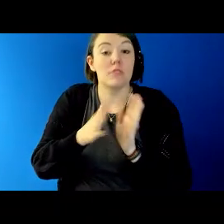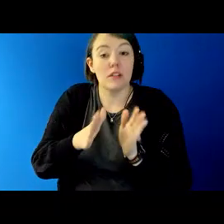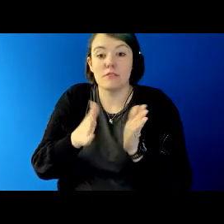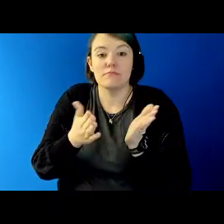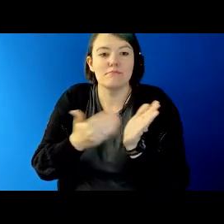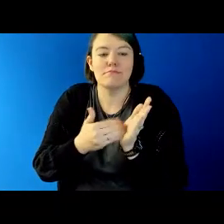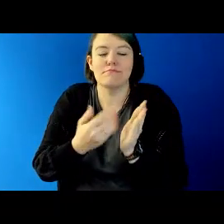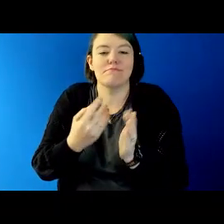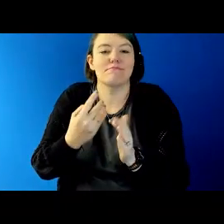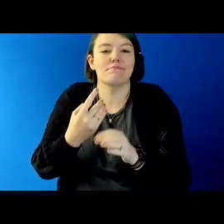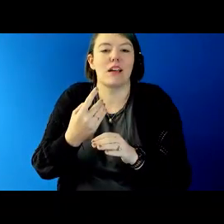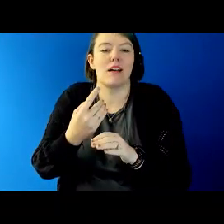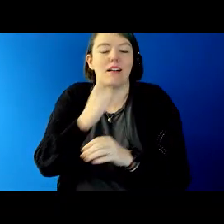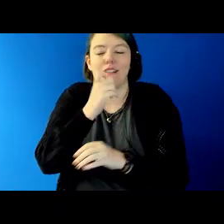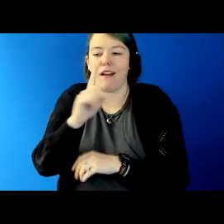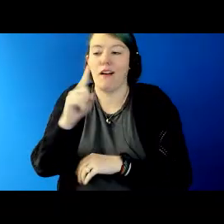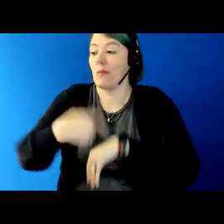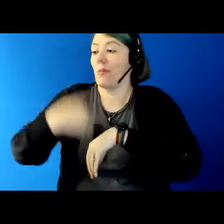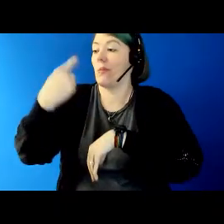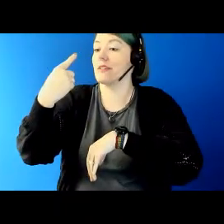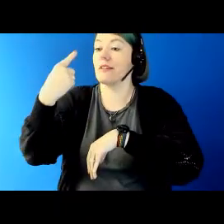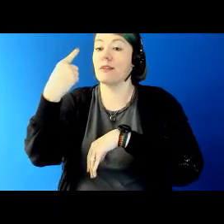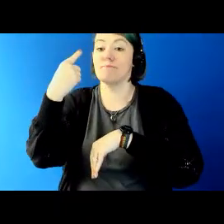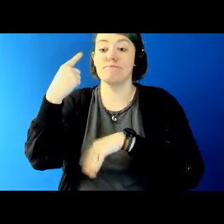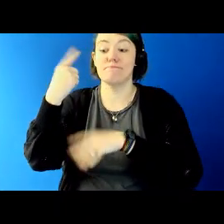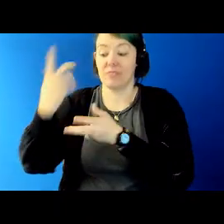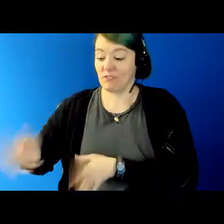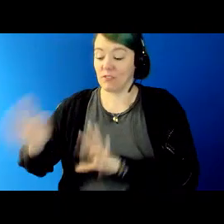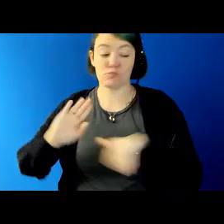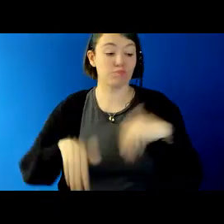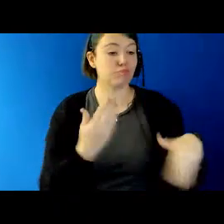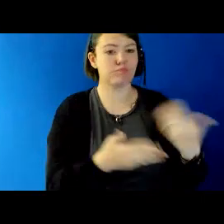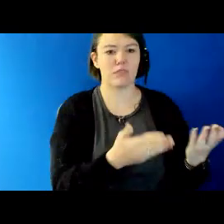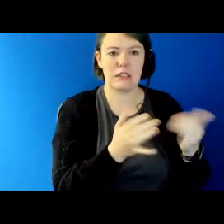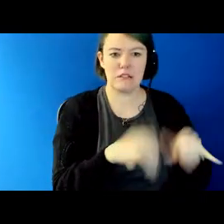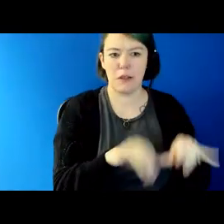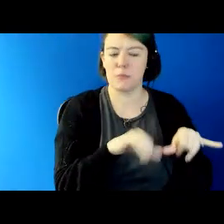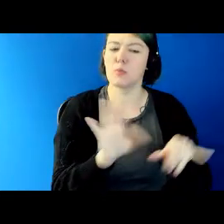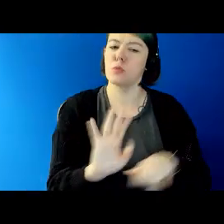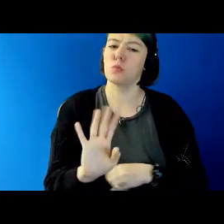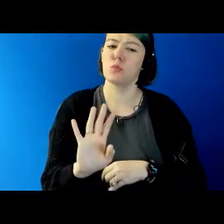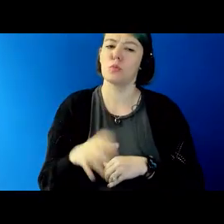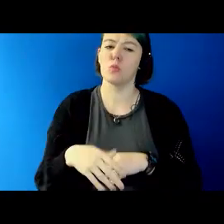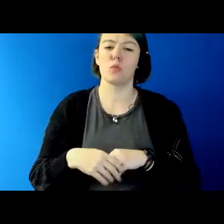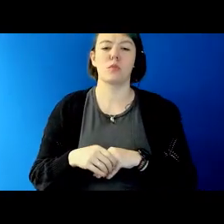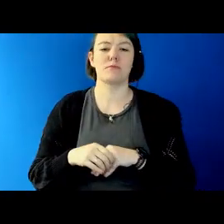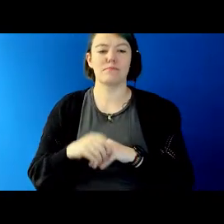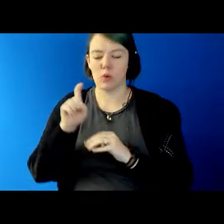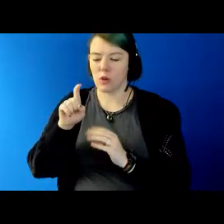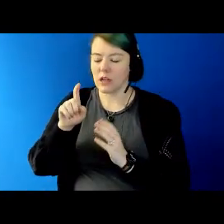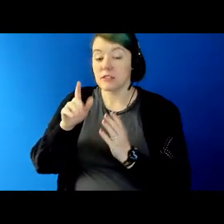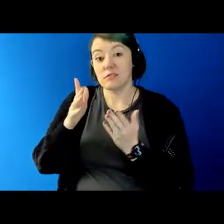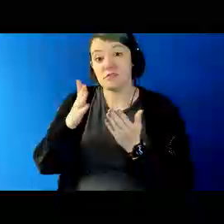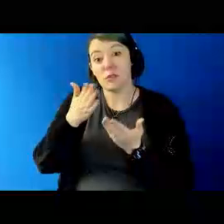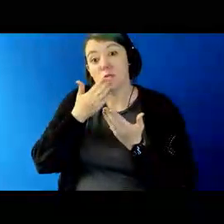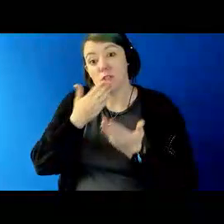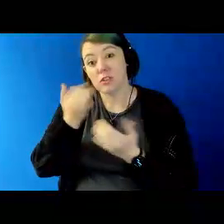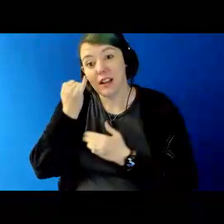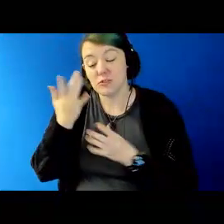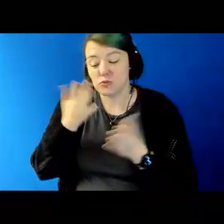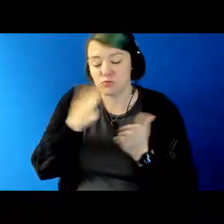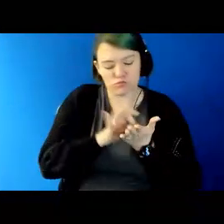in trainings, tracking accommodation requests, or surveying employees about their sense of belonging. Recognize